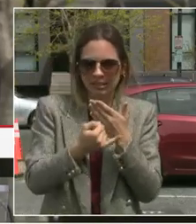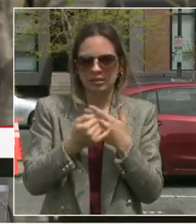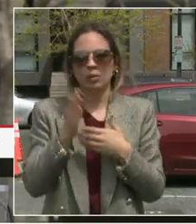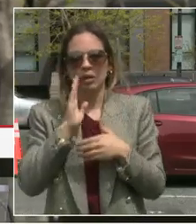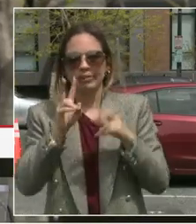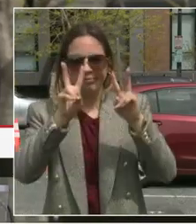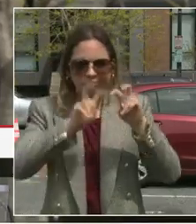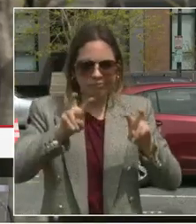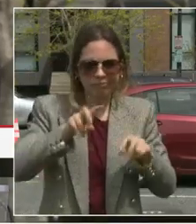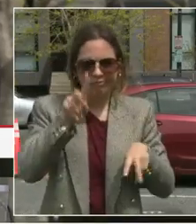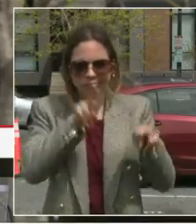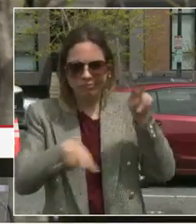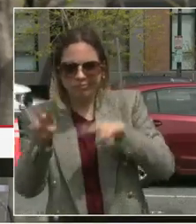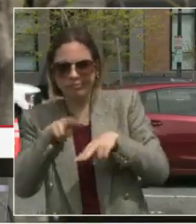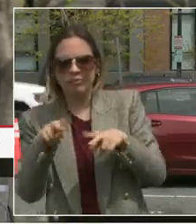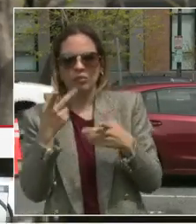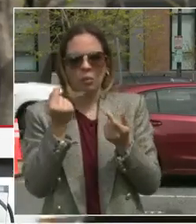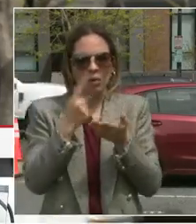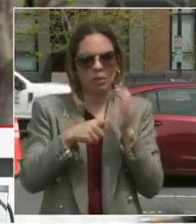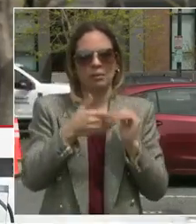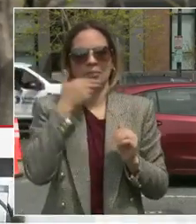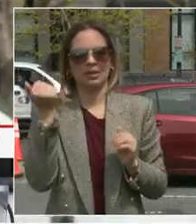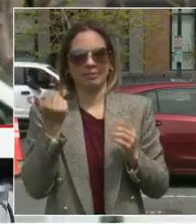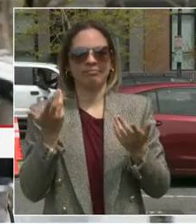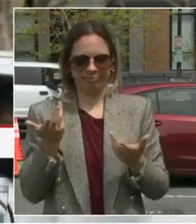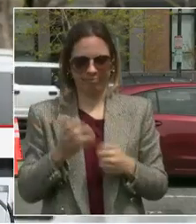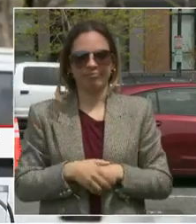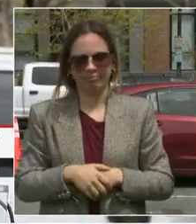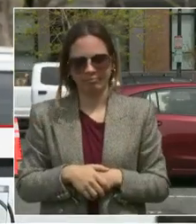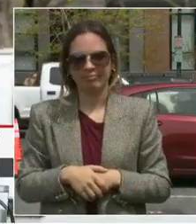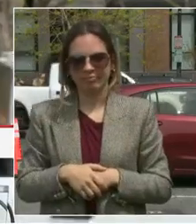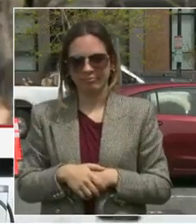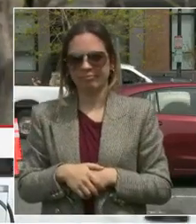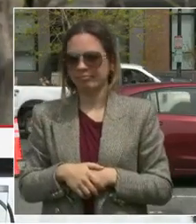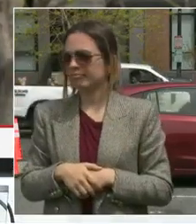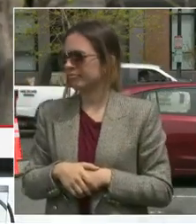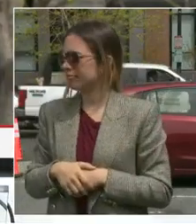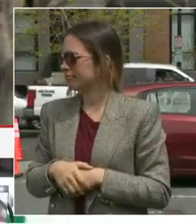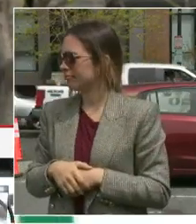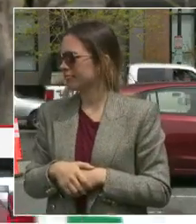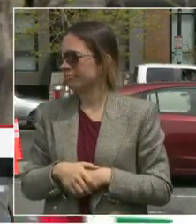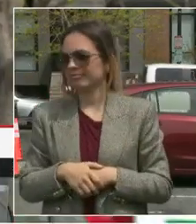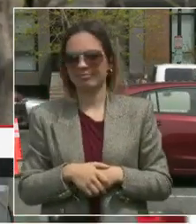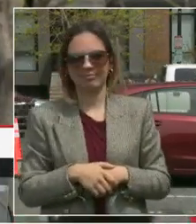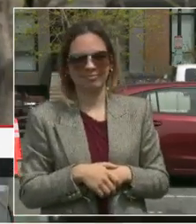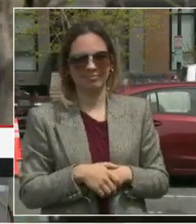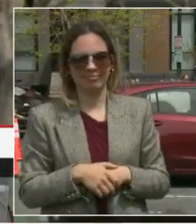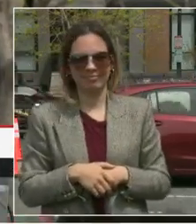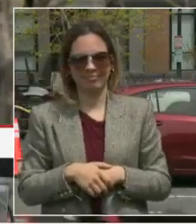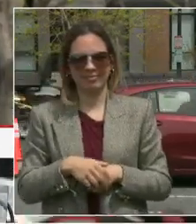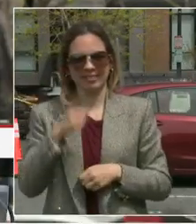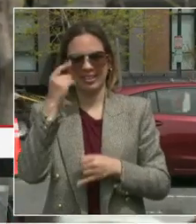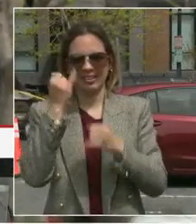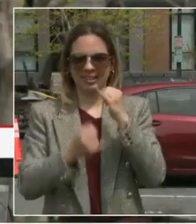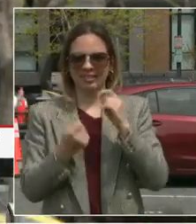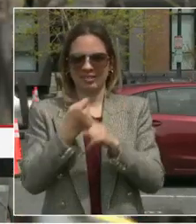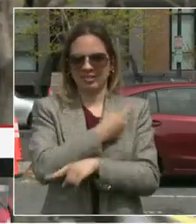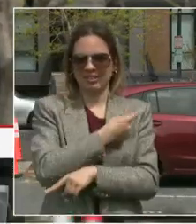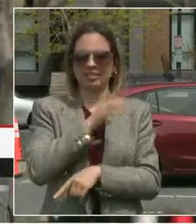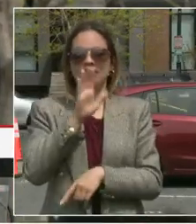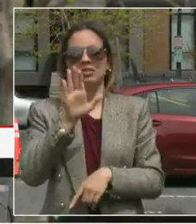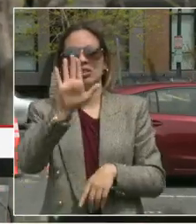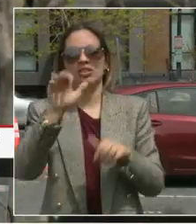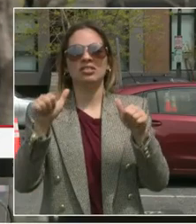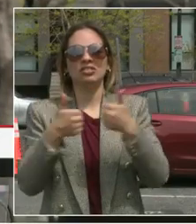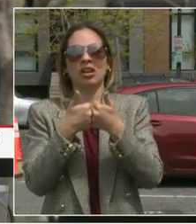the most efficient way to get it done for everybody. Thank you. Yeah. One last off-topic question in Okay. regards to your challenger, Robert